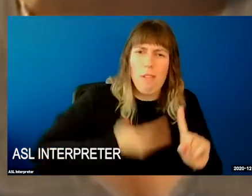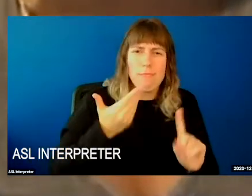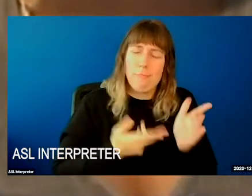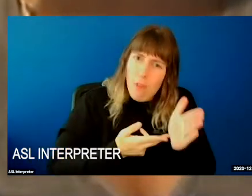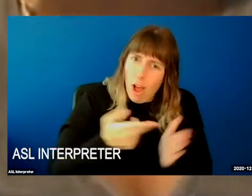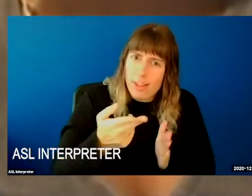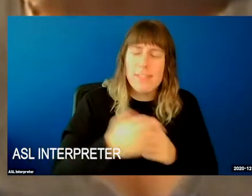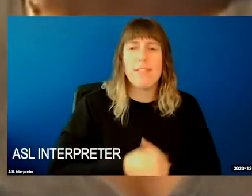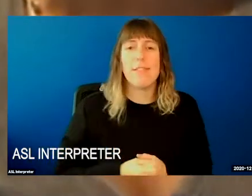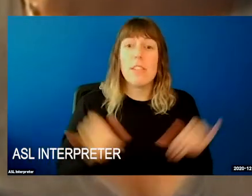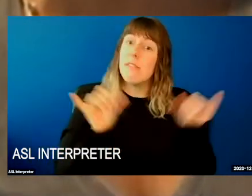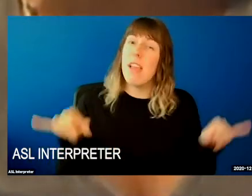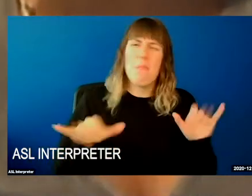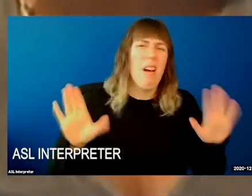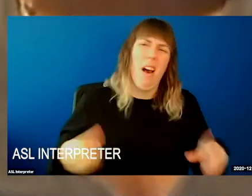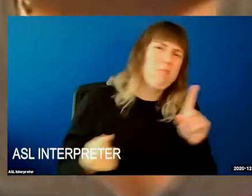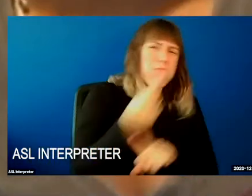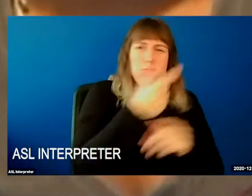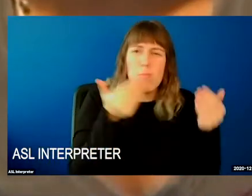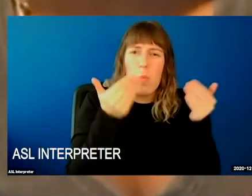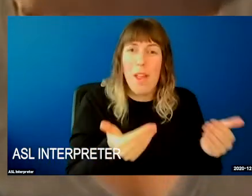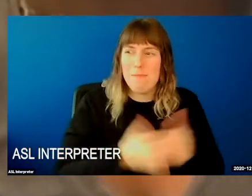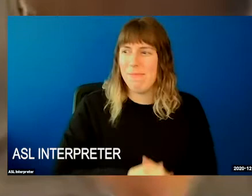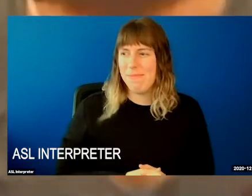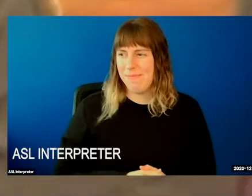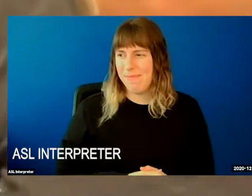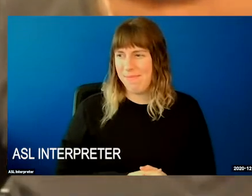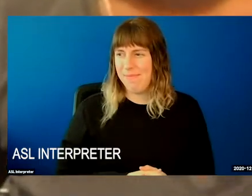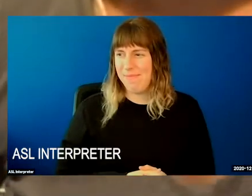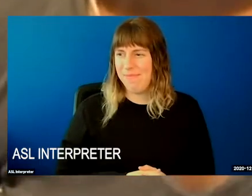for honesty. Break the mold this time.